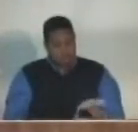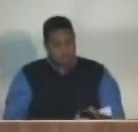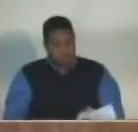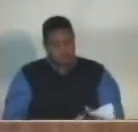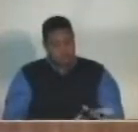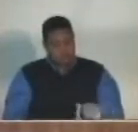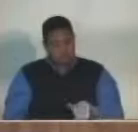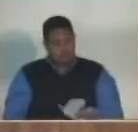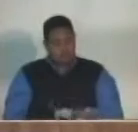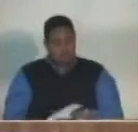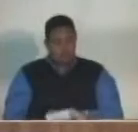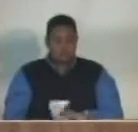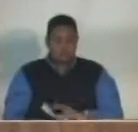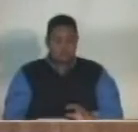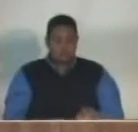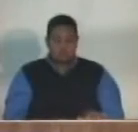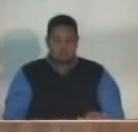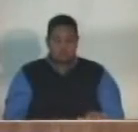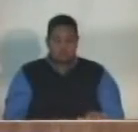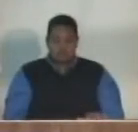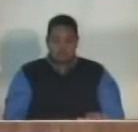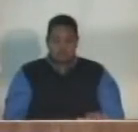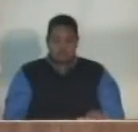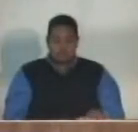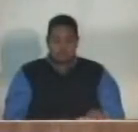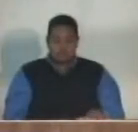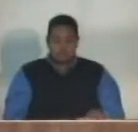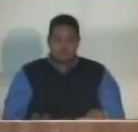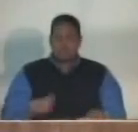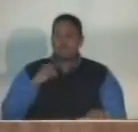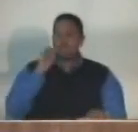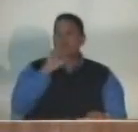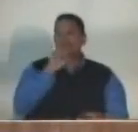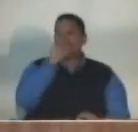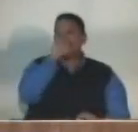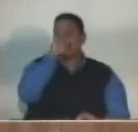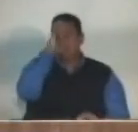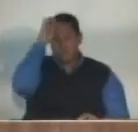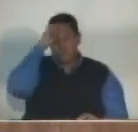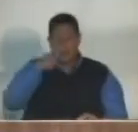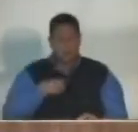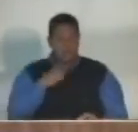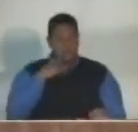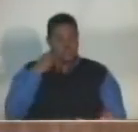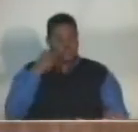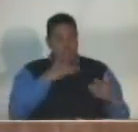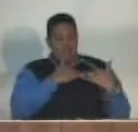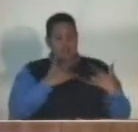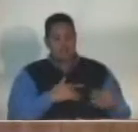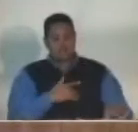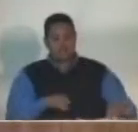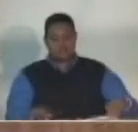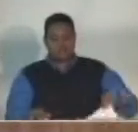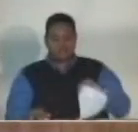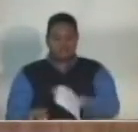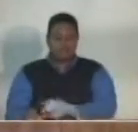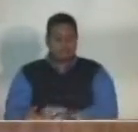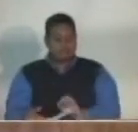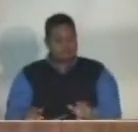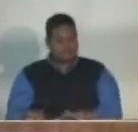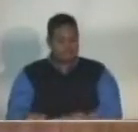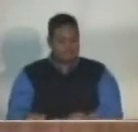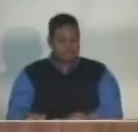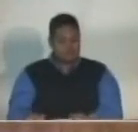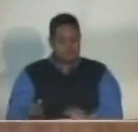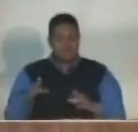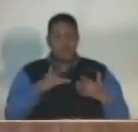Mr. Speaker, we've put back the E for employment into the Heart Trust NTA. Heart has a new heart,